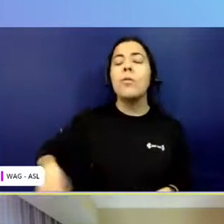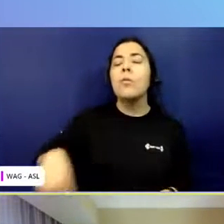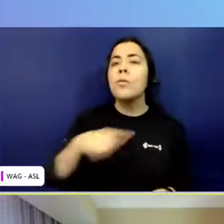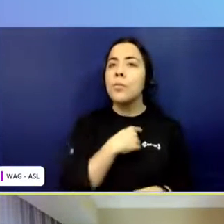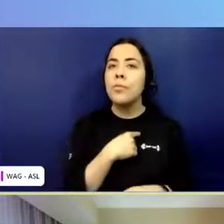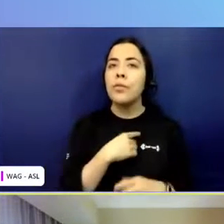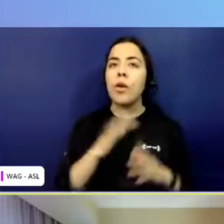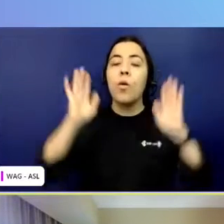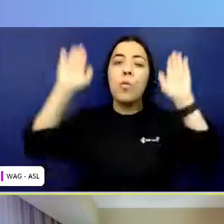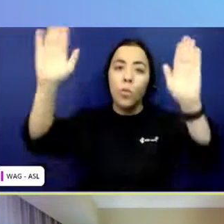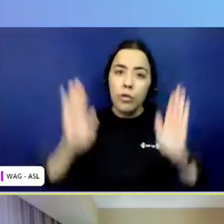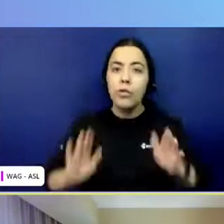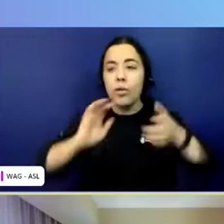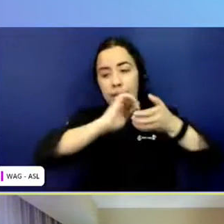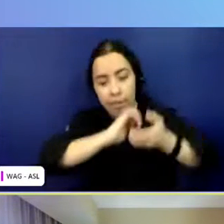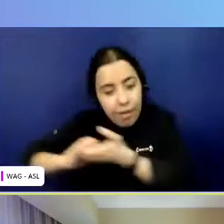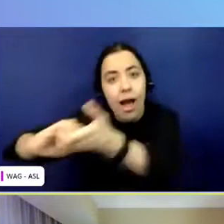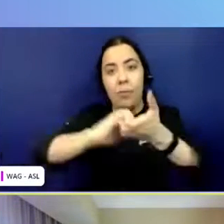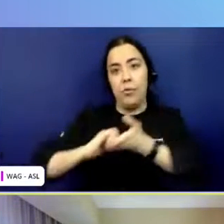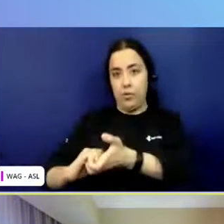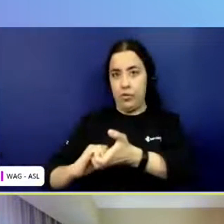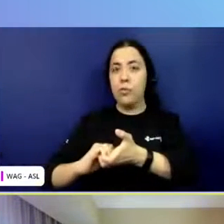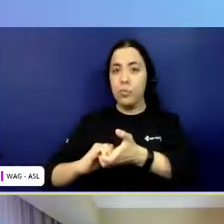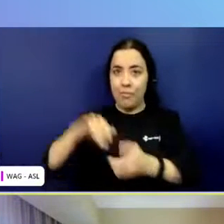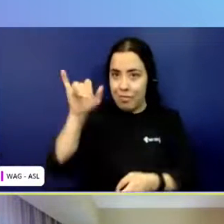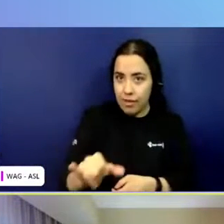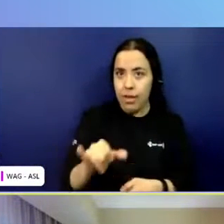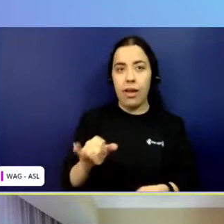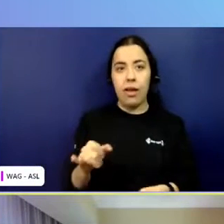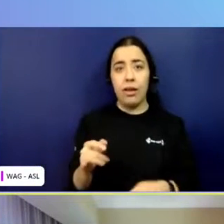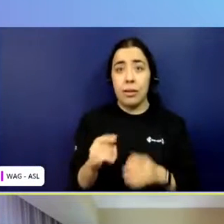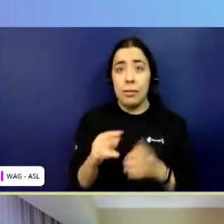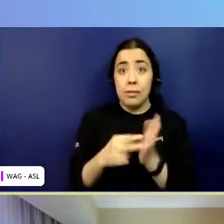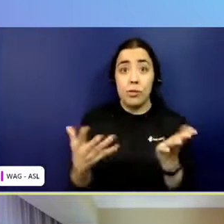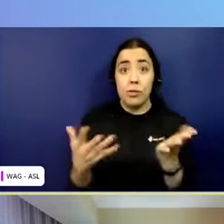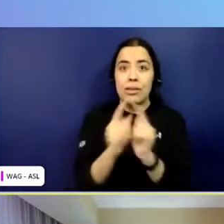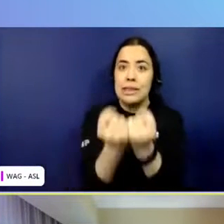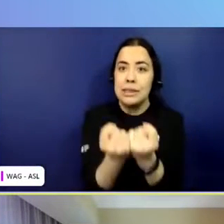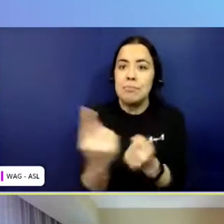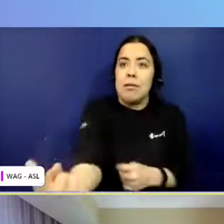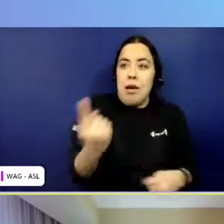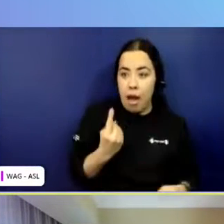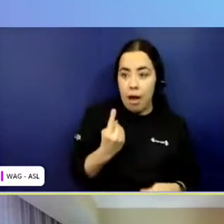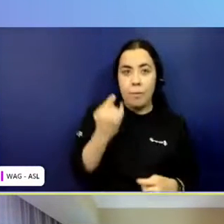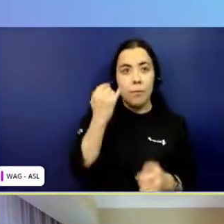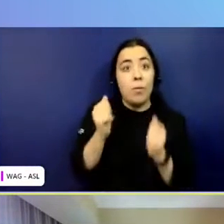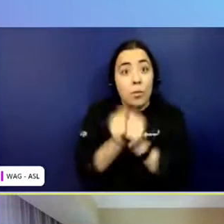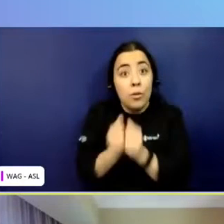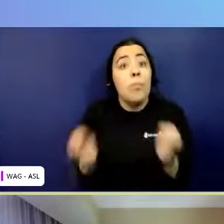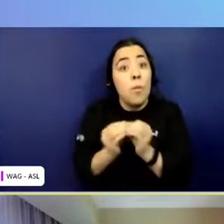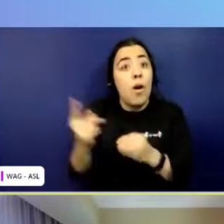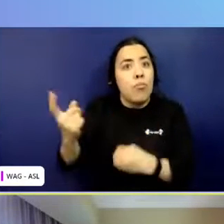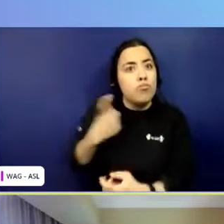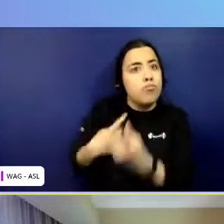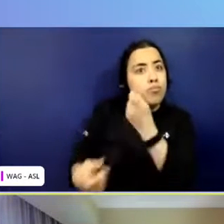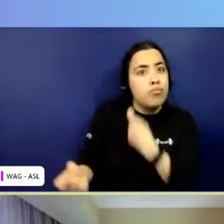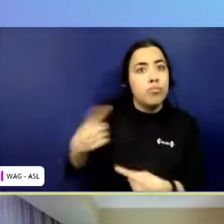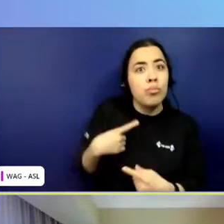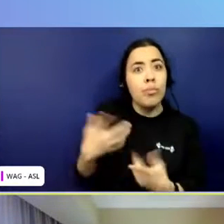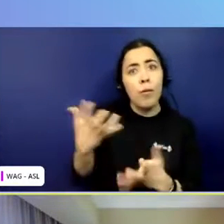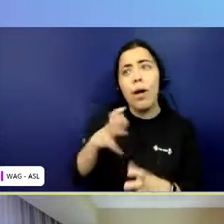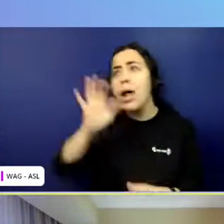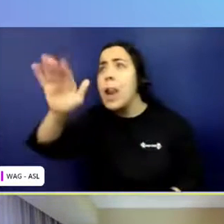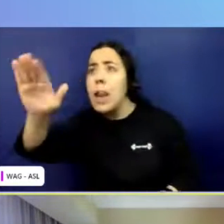great collaborators. And so team members end up coming to us with questions, and they seek us